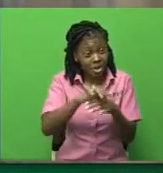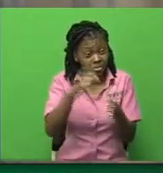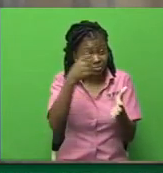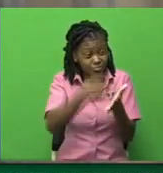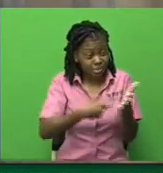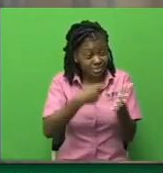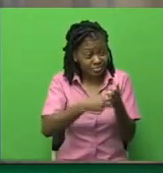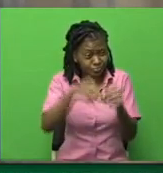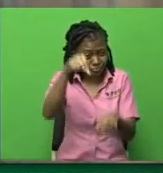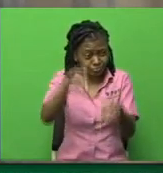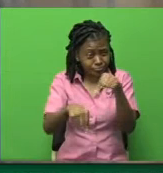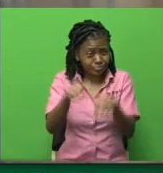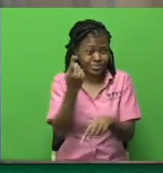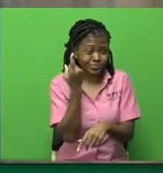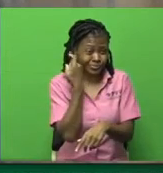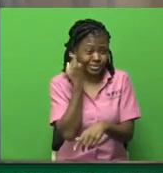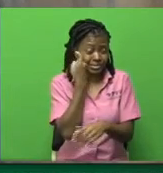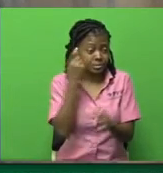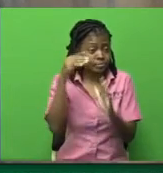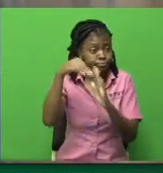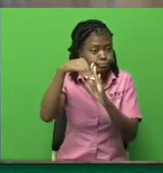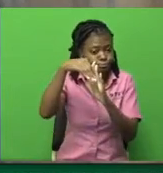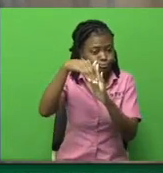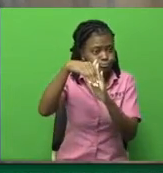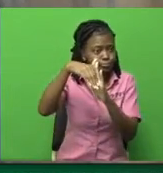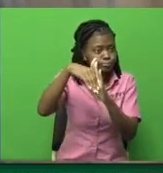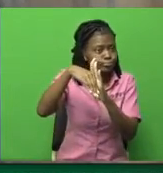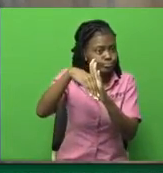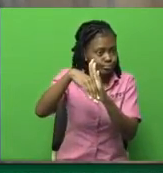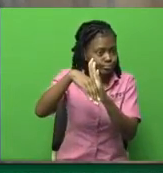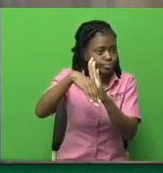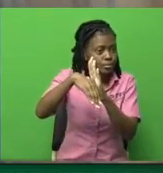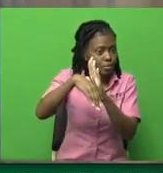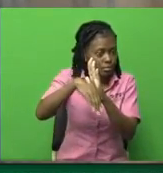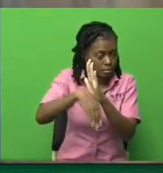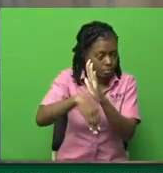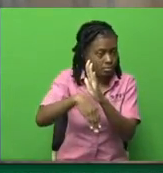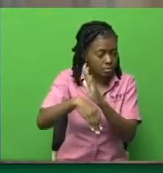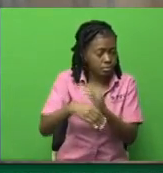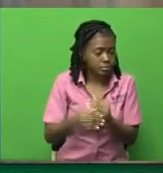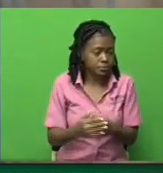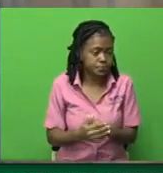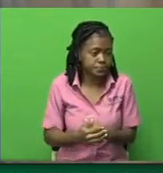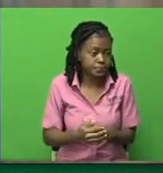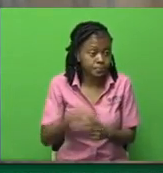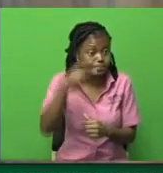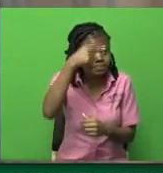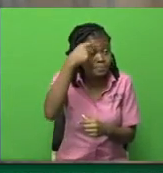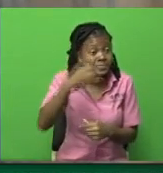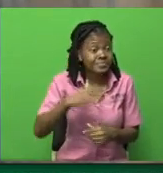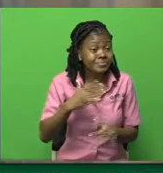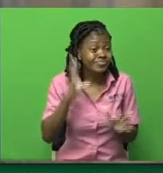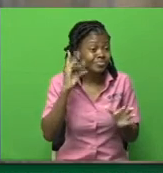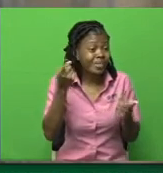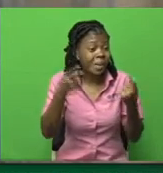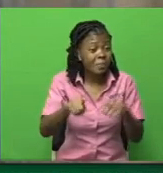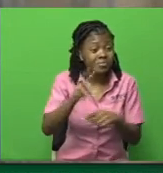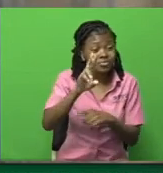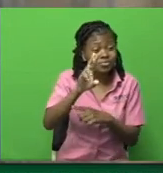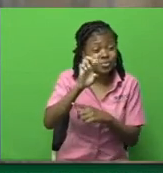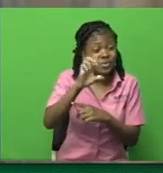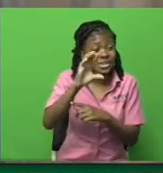been falling on fares of a global recession further speculation surrounding a potential